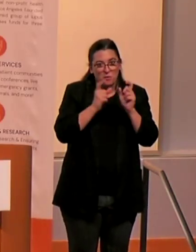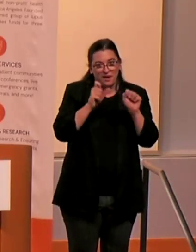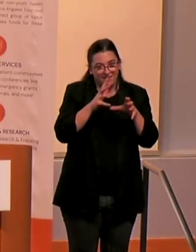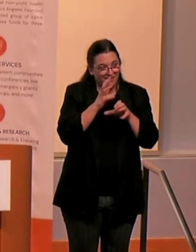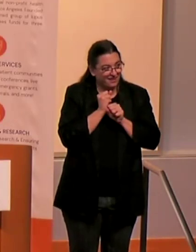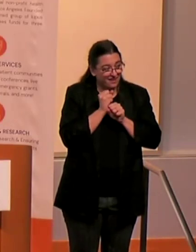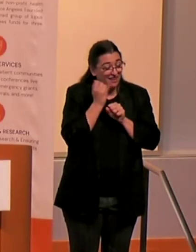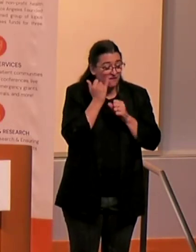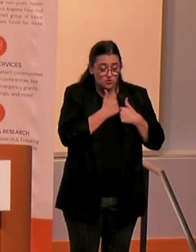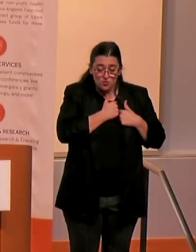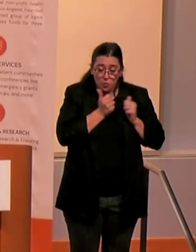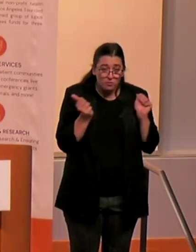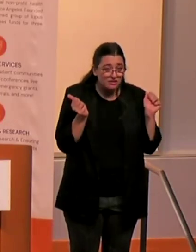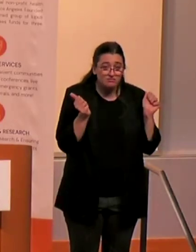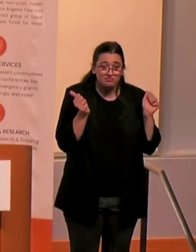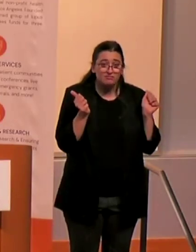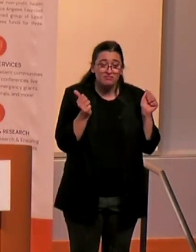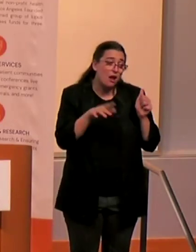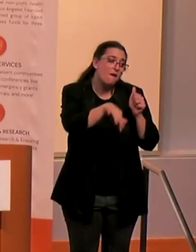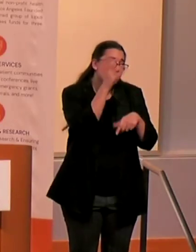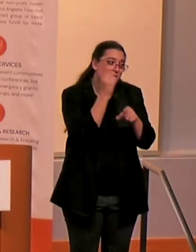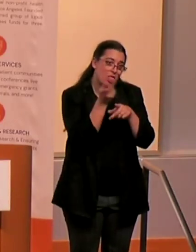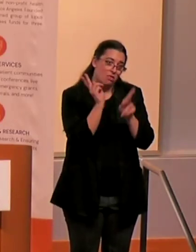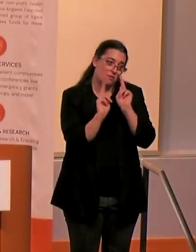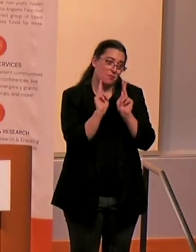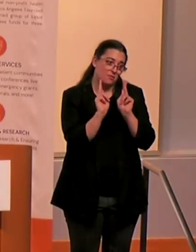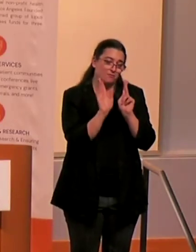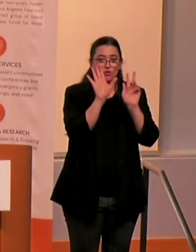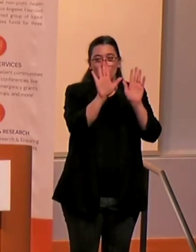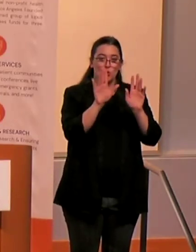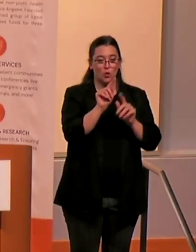you're just open about it and find the right people, find your tribe.